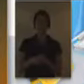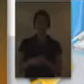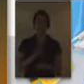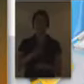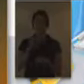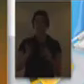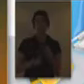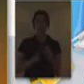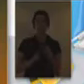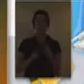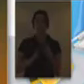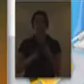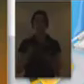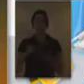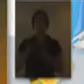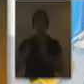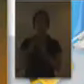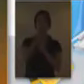alternative